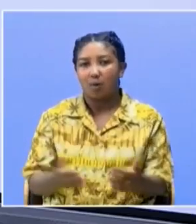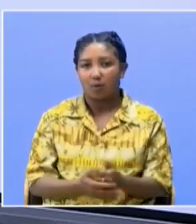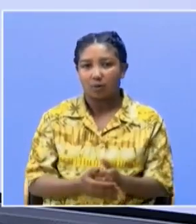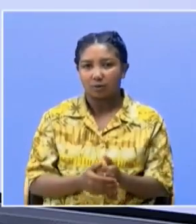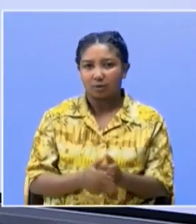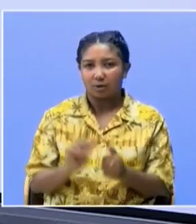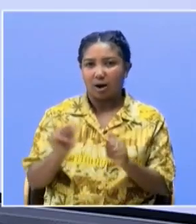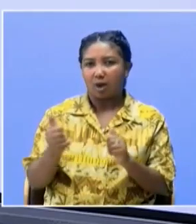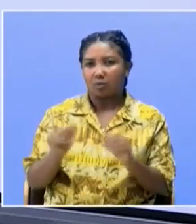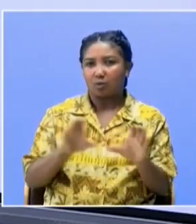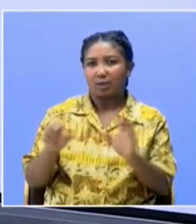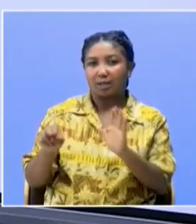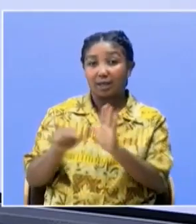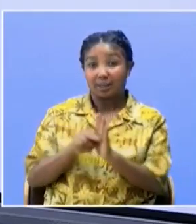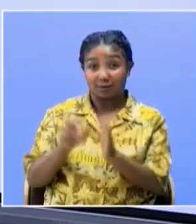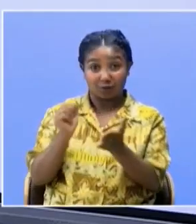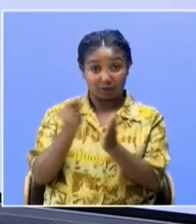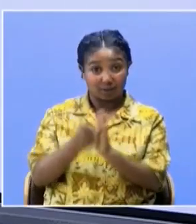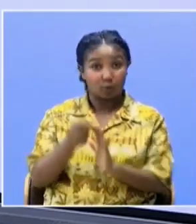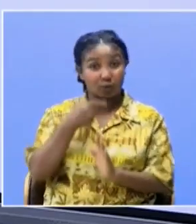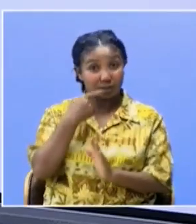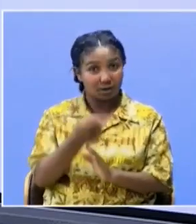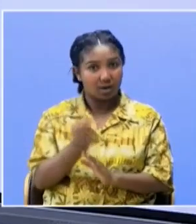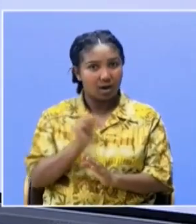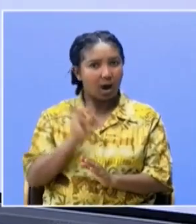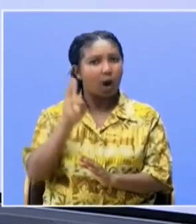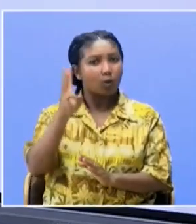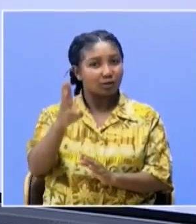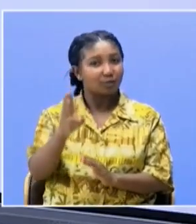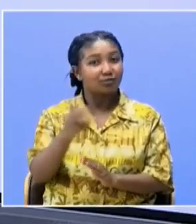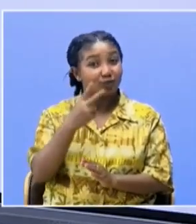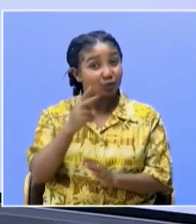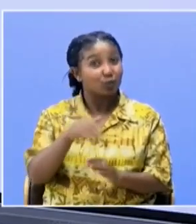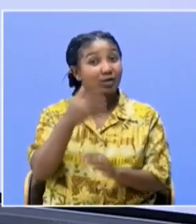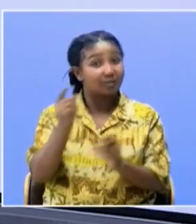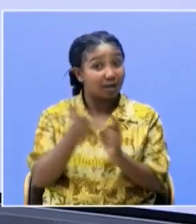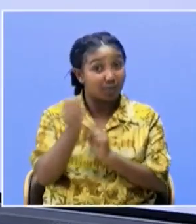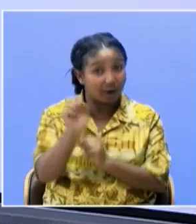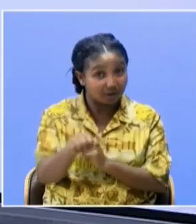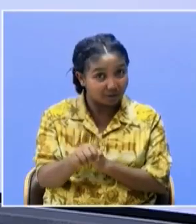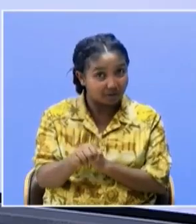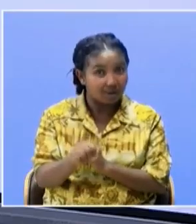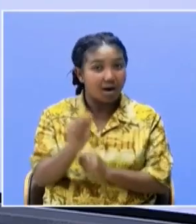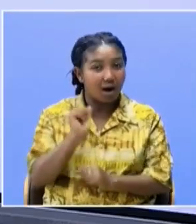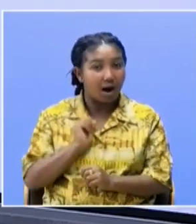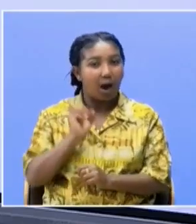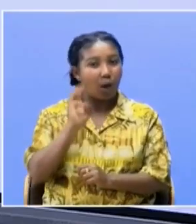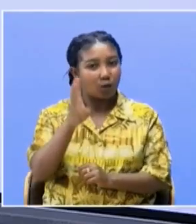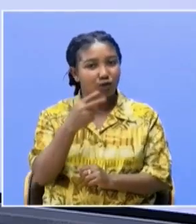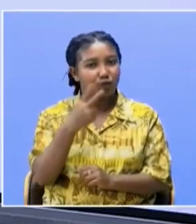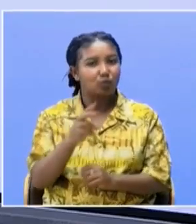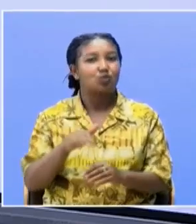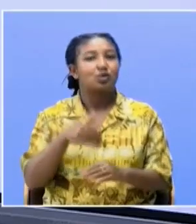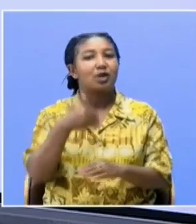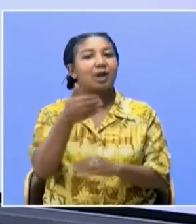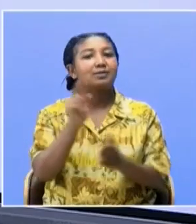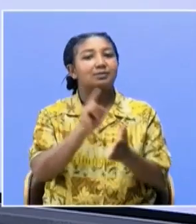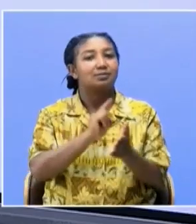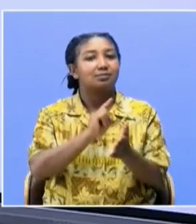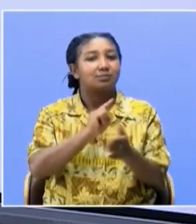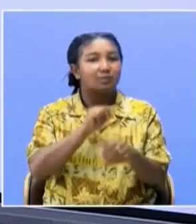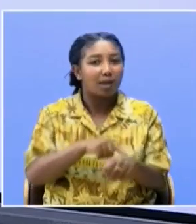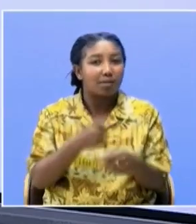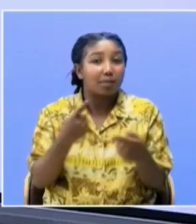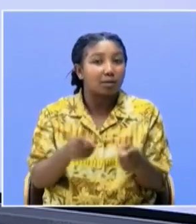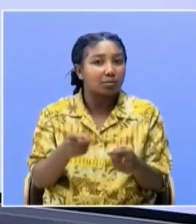do we make them negative? For example, we say, I will see you next time. Yeah? I will see you next time. But you check that